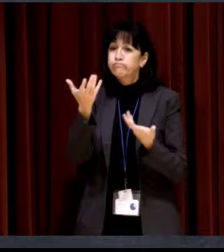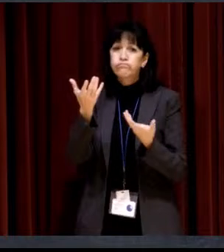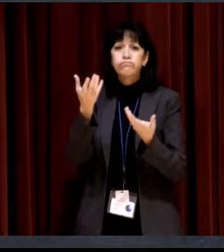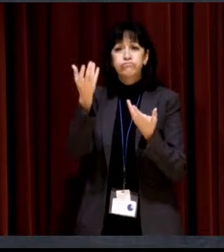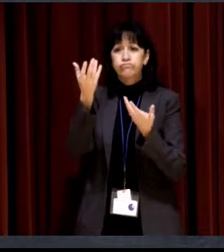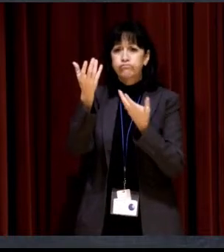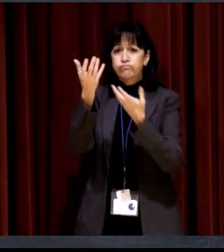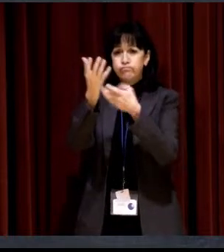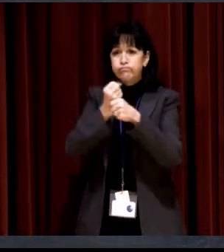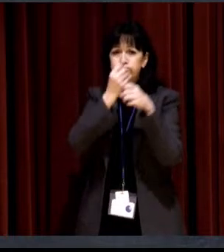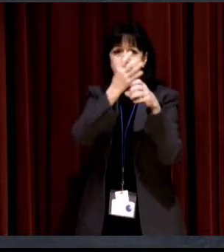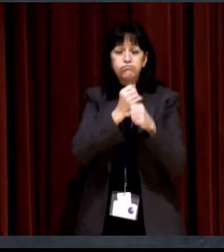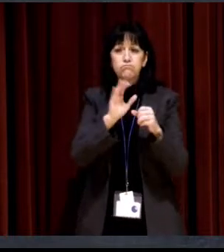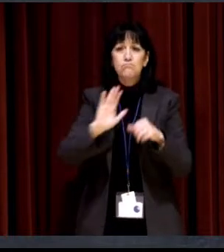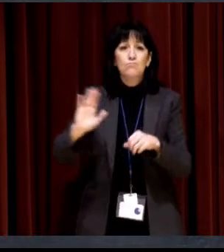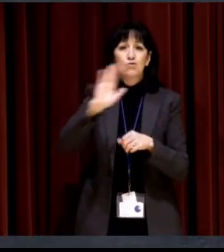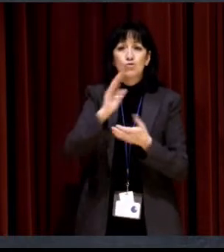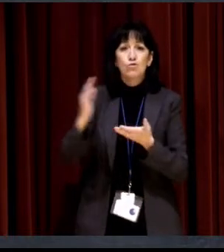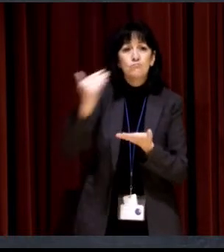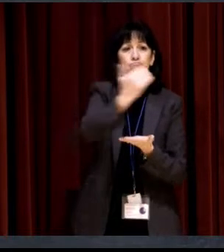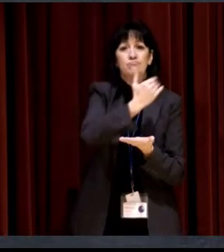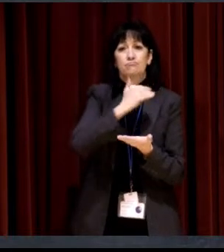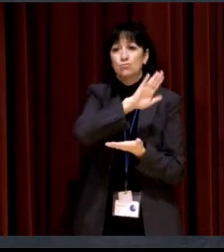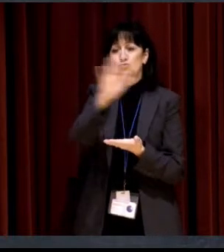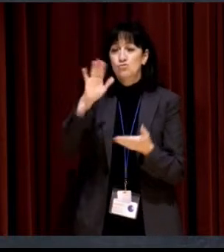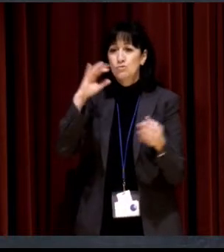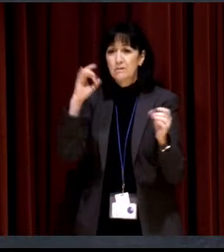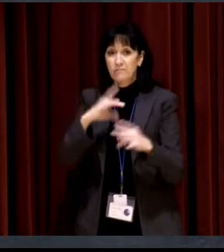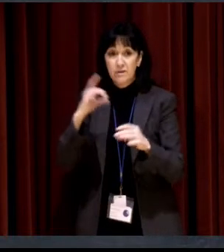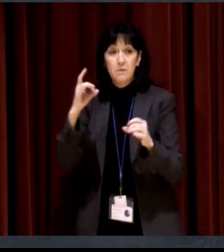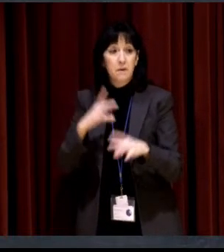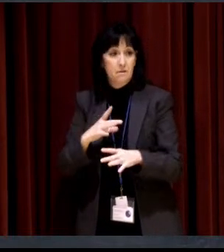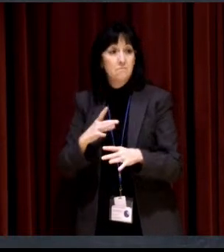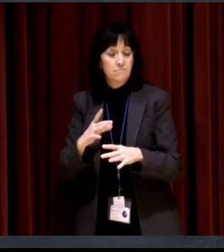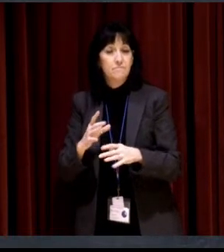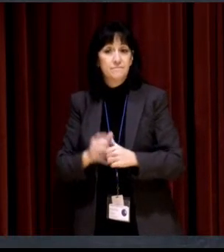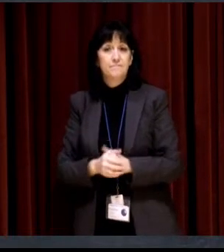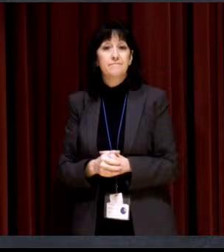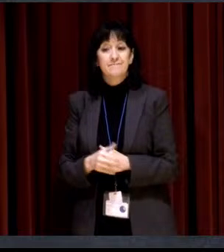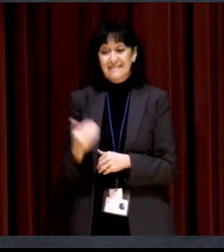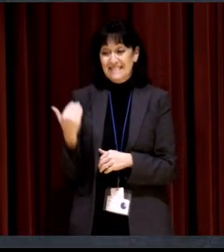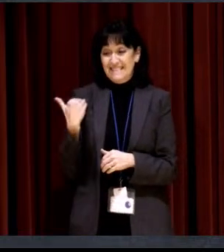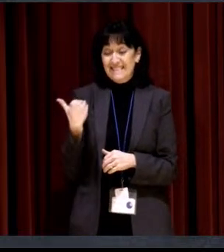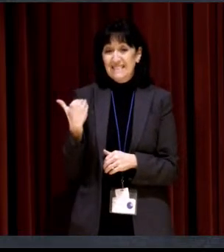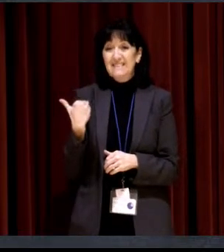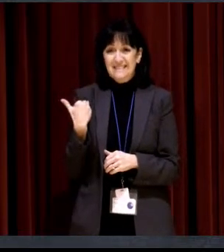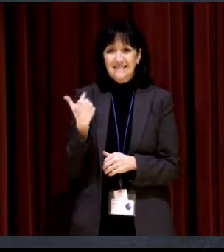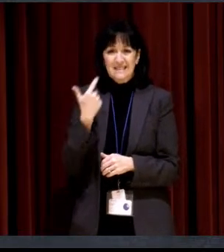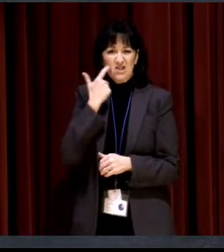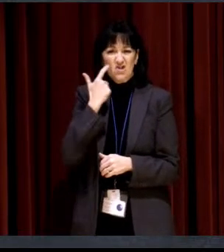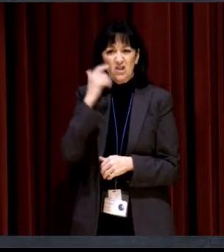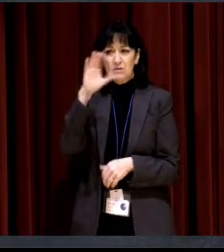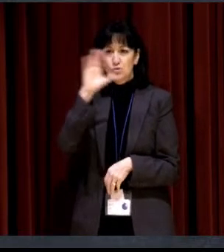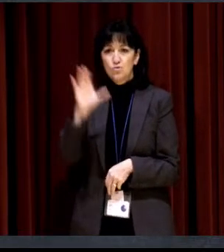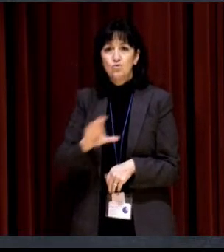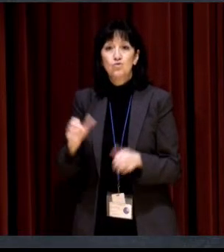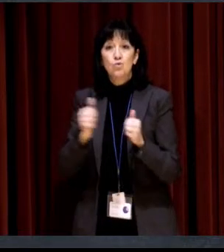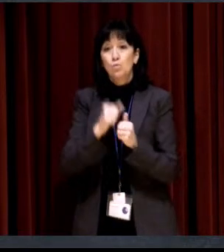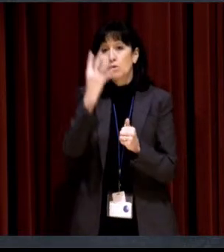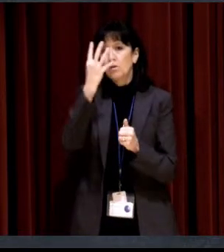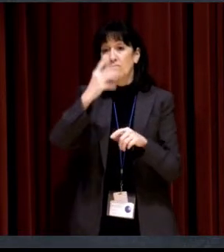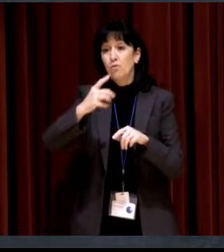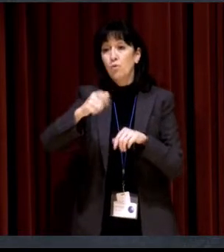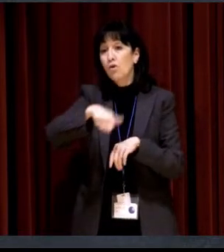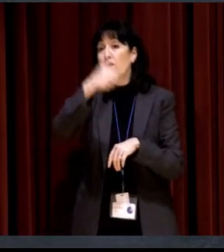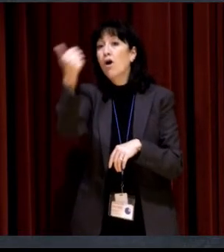had a really informative full day, almost full day session, Zoom session with 4 other cities and school